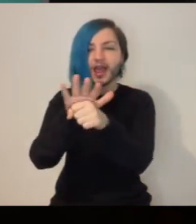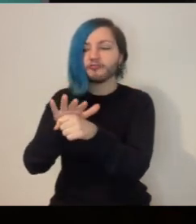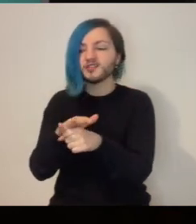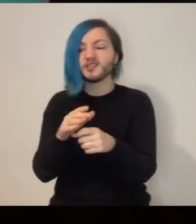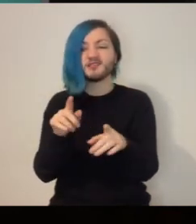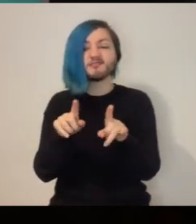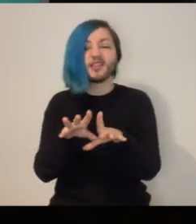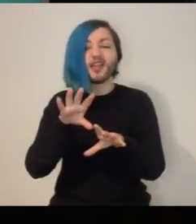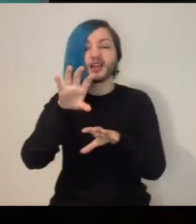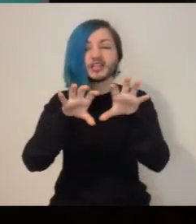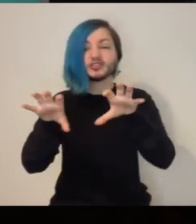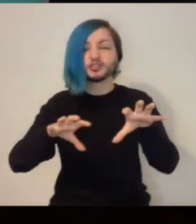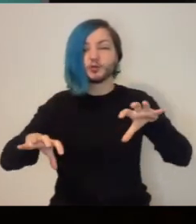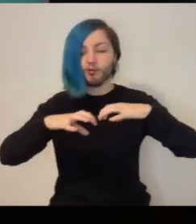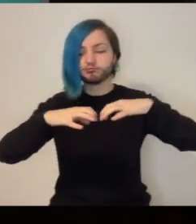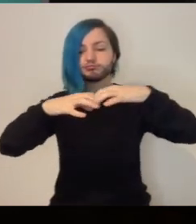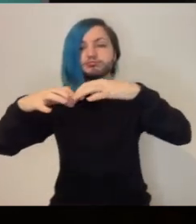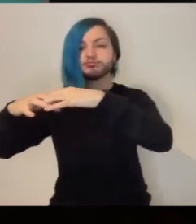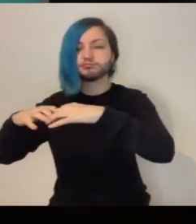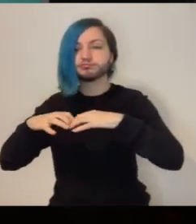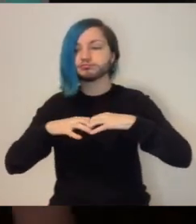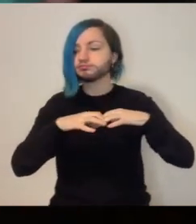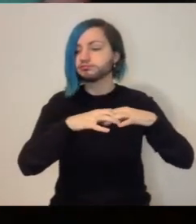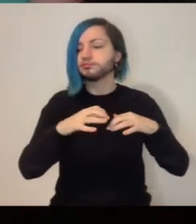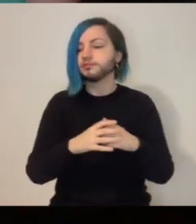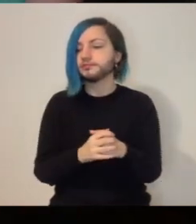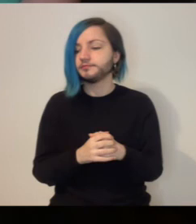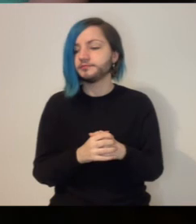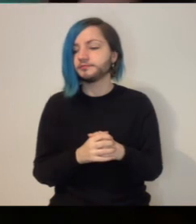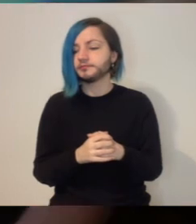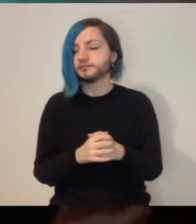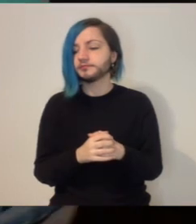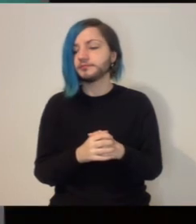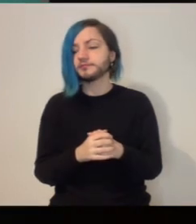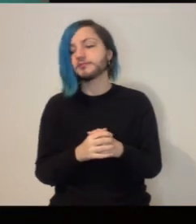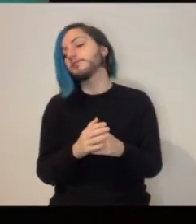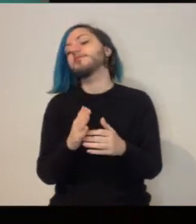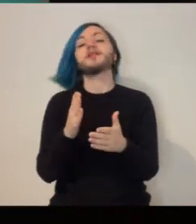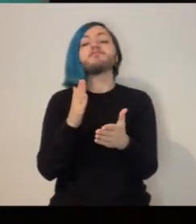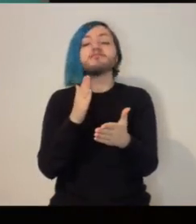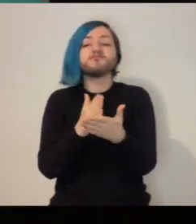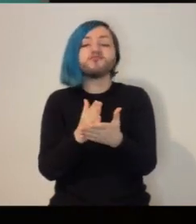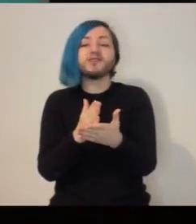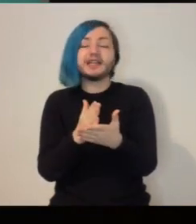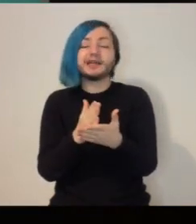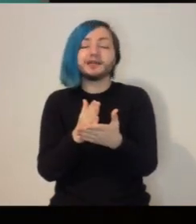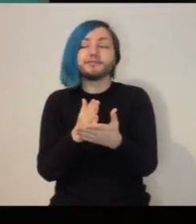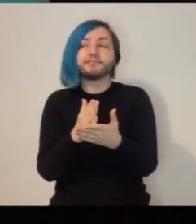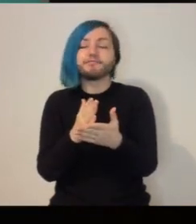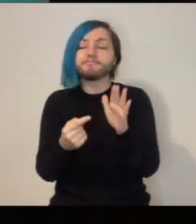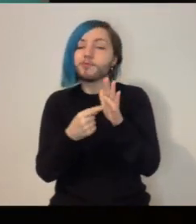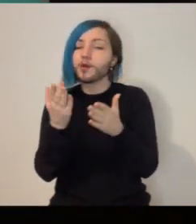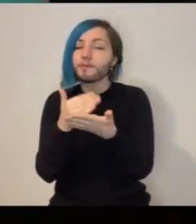sections. And as I said, it's like a jigsaw, like a puzzle you're fitting together. And then gradually, it depends. The trick is figuring out where to stop, so you don't want